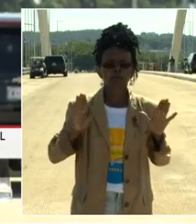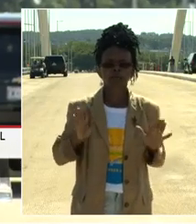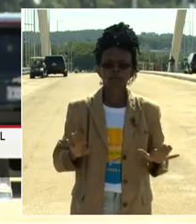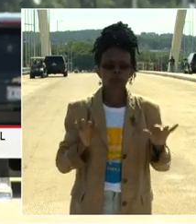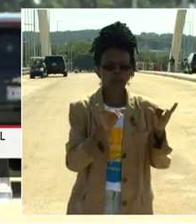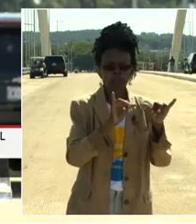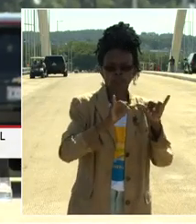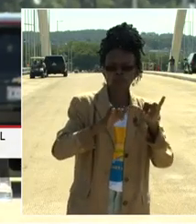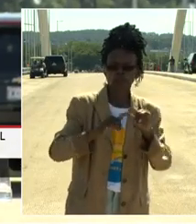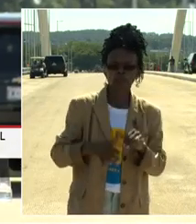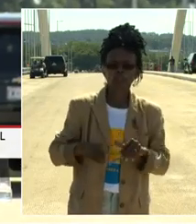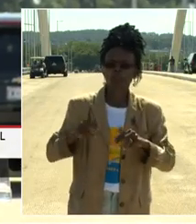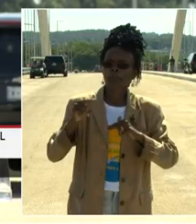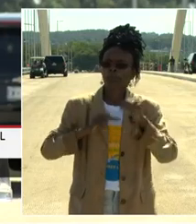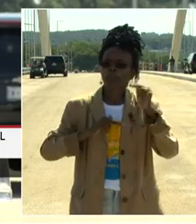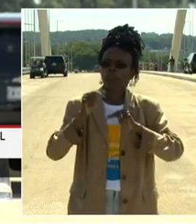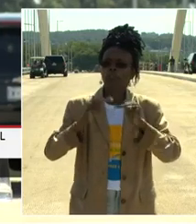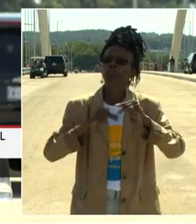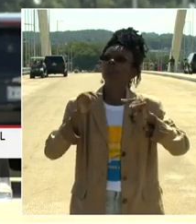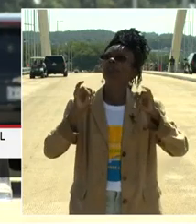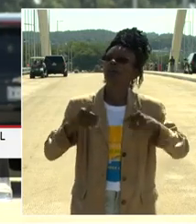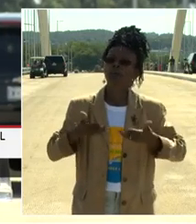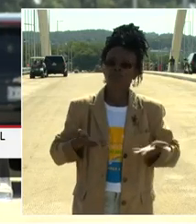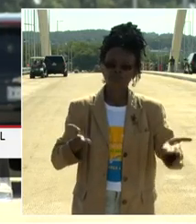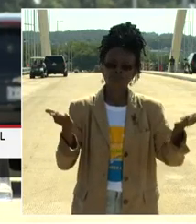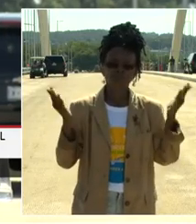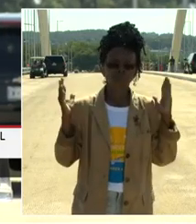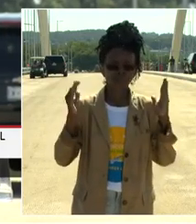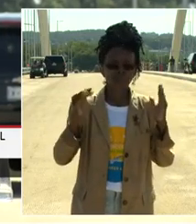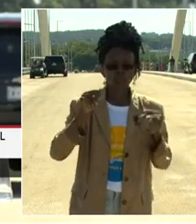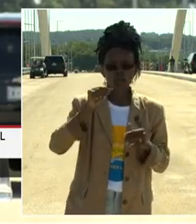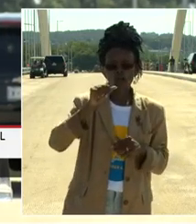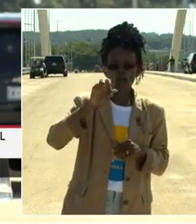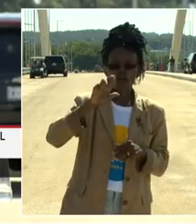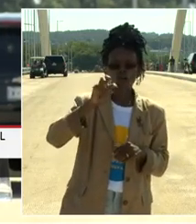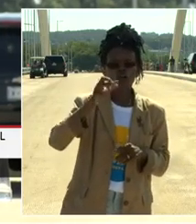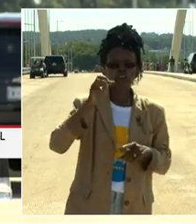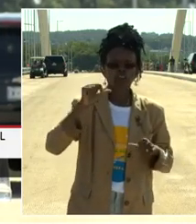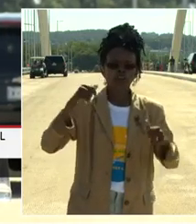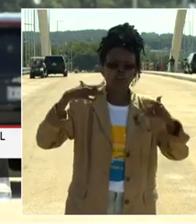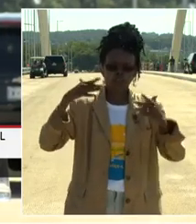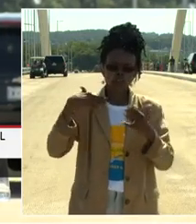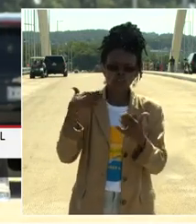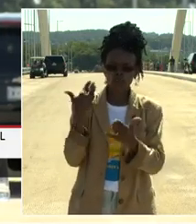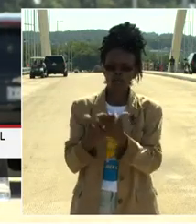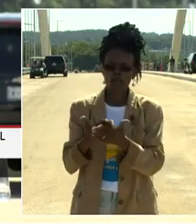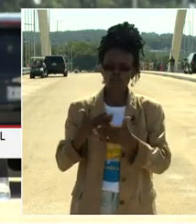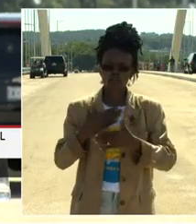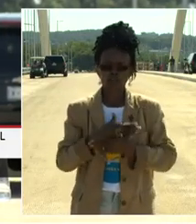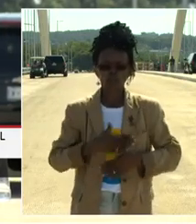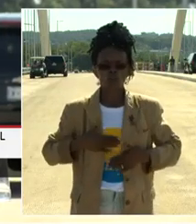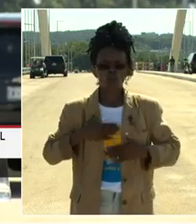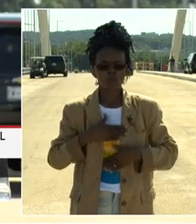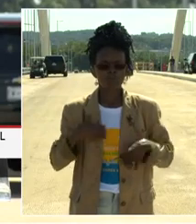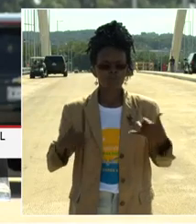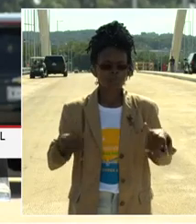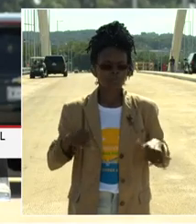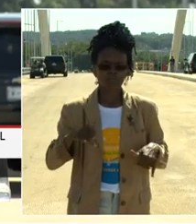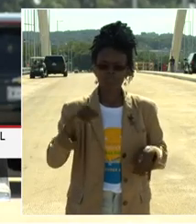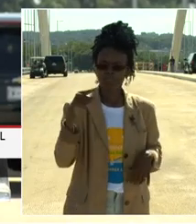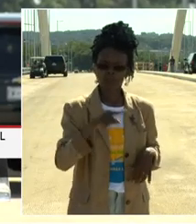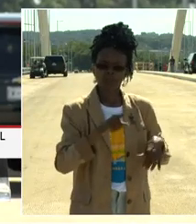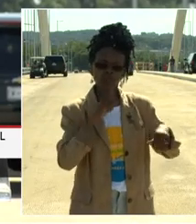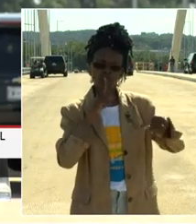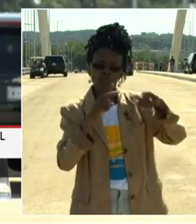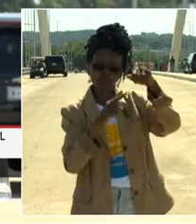will escort our citizens to work and to play. This bridge will serve the same function as the